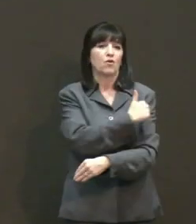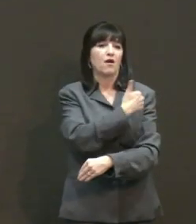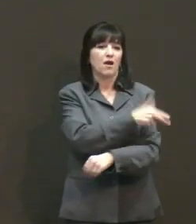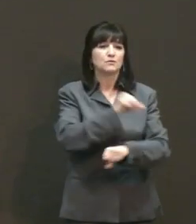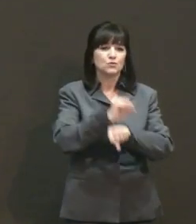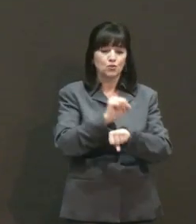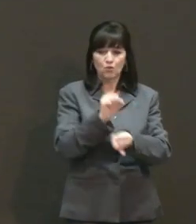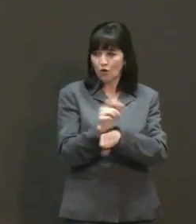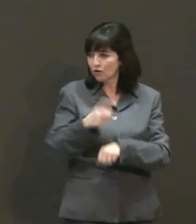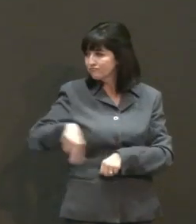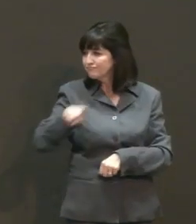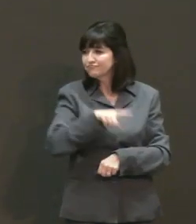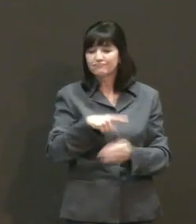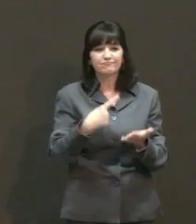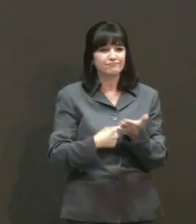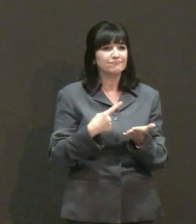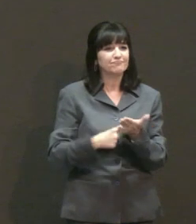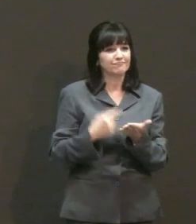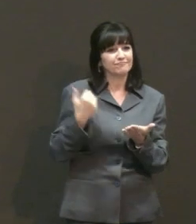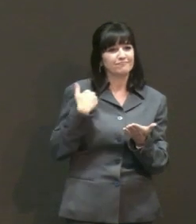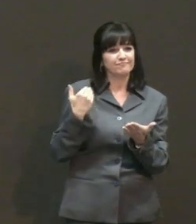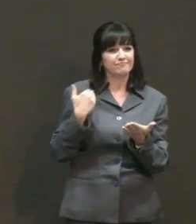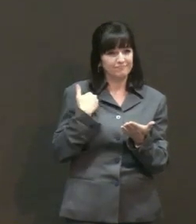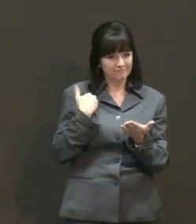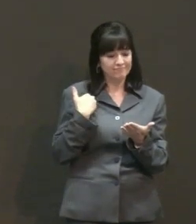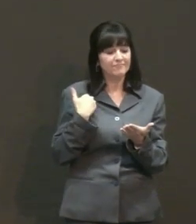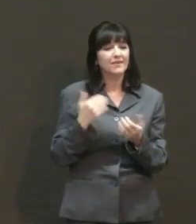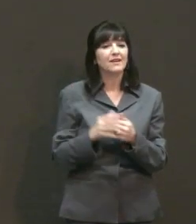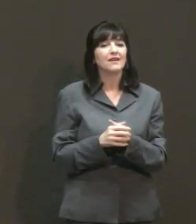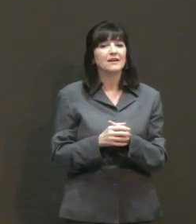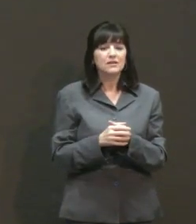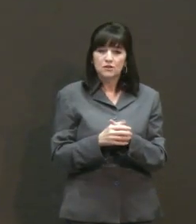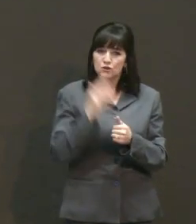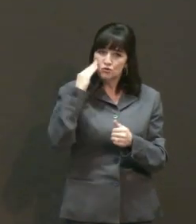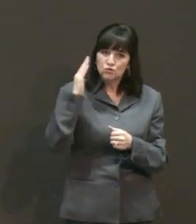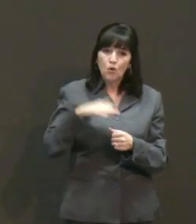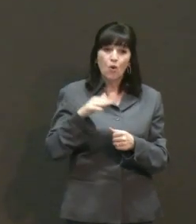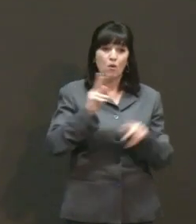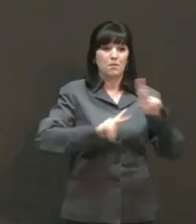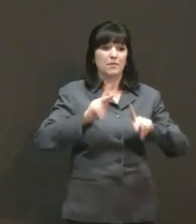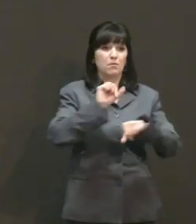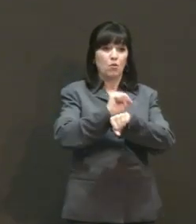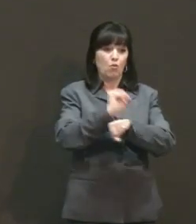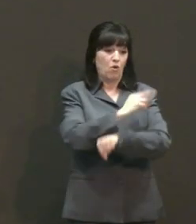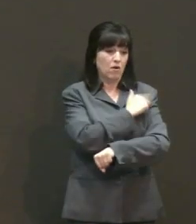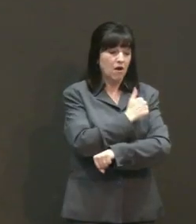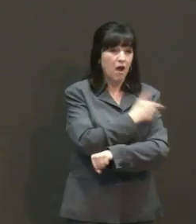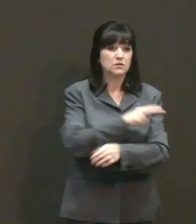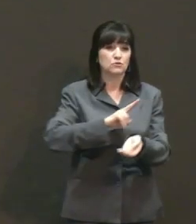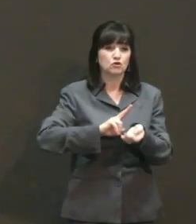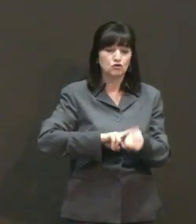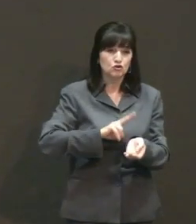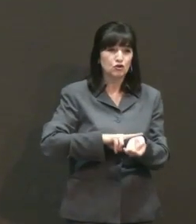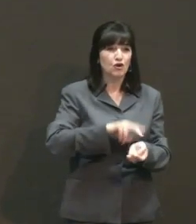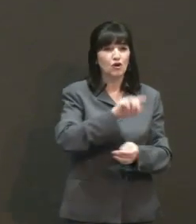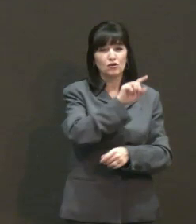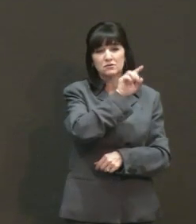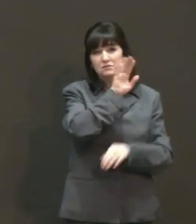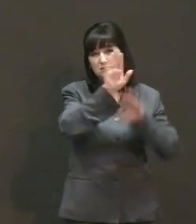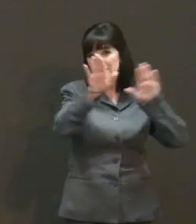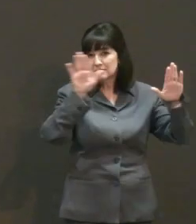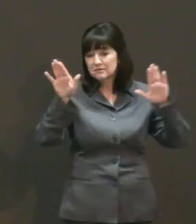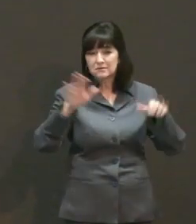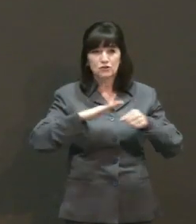talked about that the other press conference, but we know the healthcare workers are on the front line. You talk about the stress and the anxiety that we